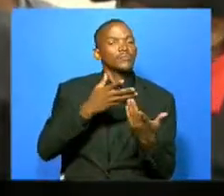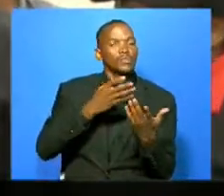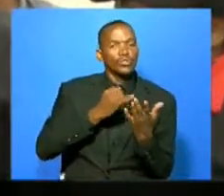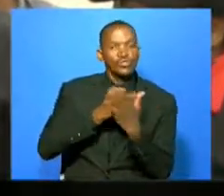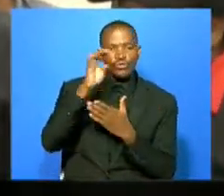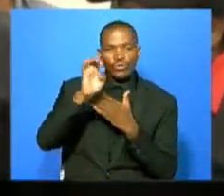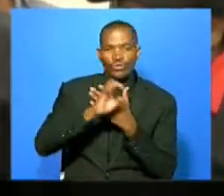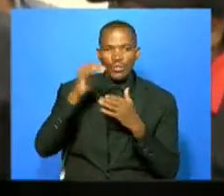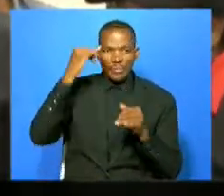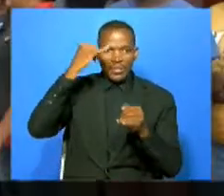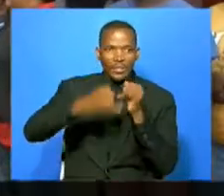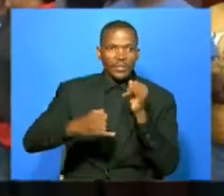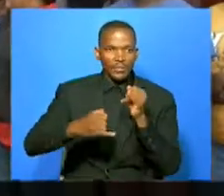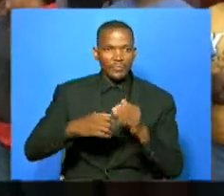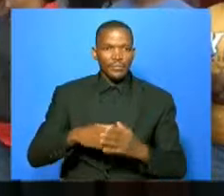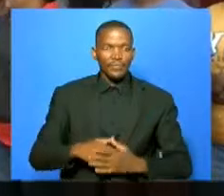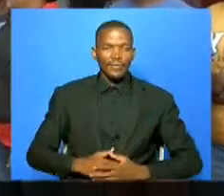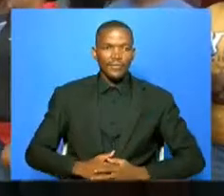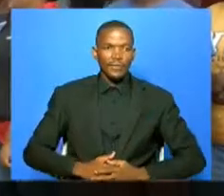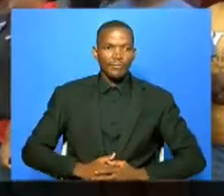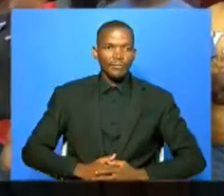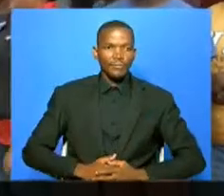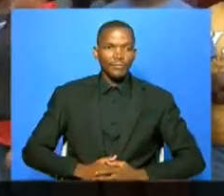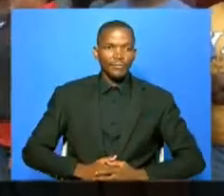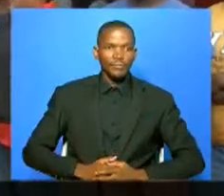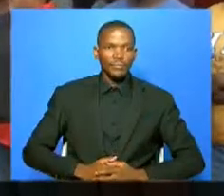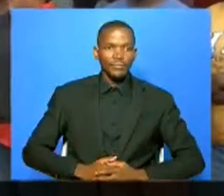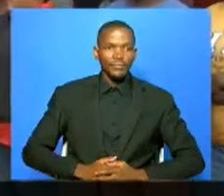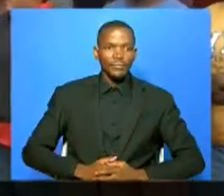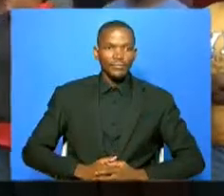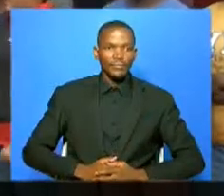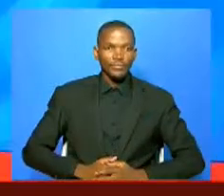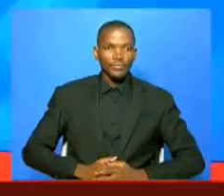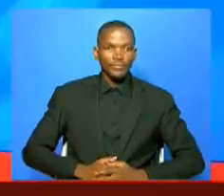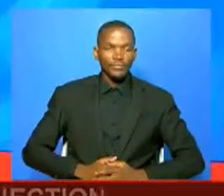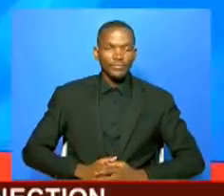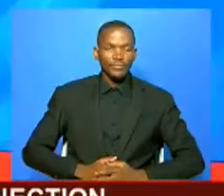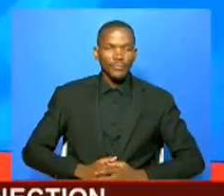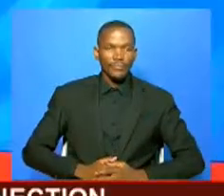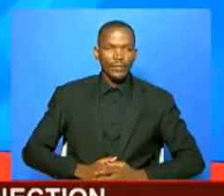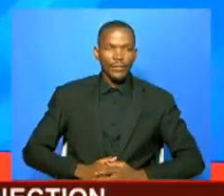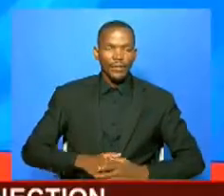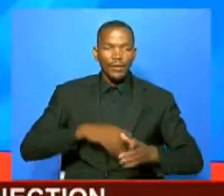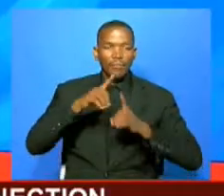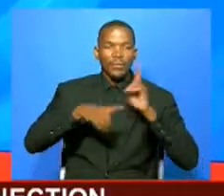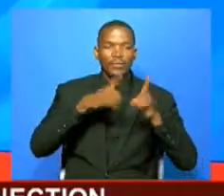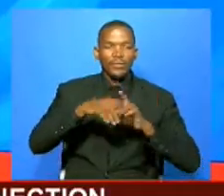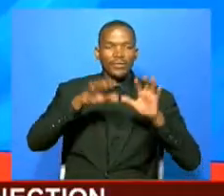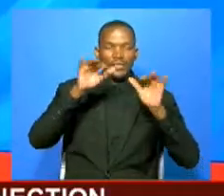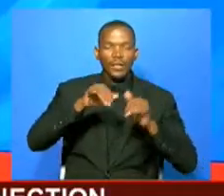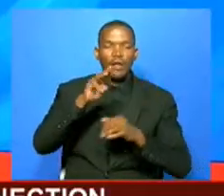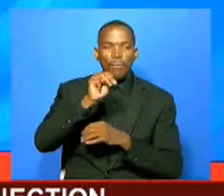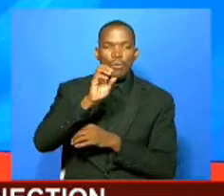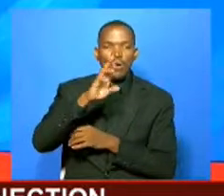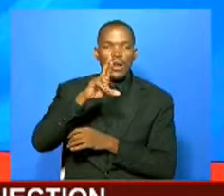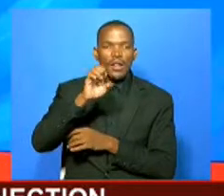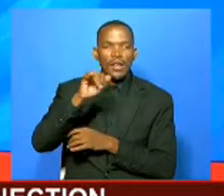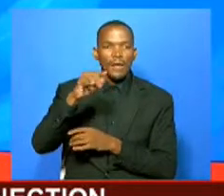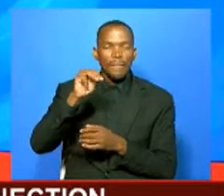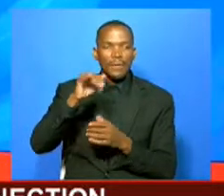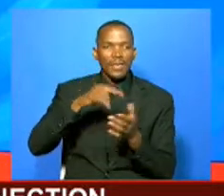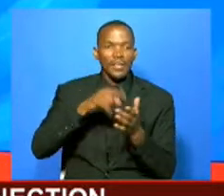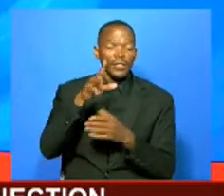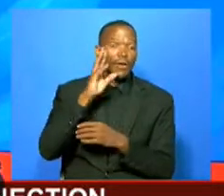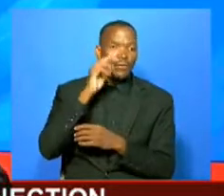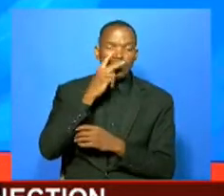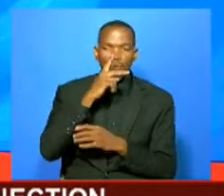monongwaga le segomokwaisi btv news gantsi bani ba metse ya moremi le le senepole ba